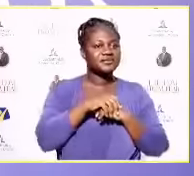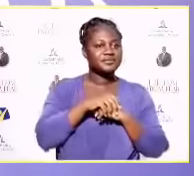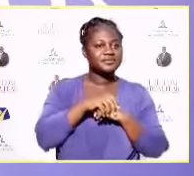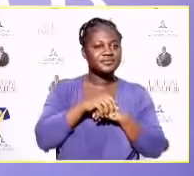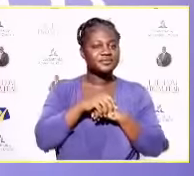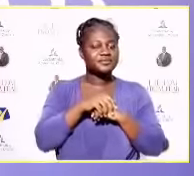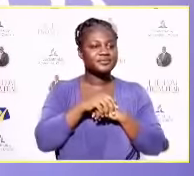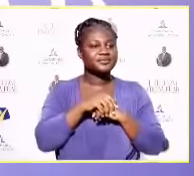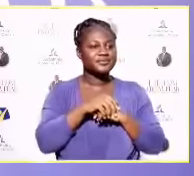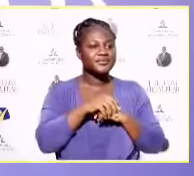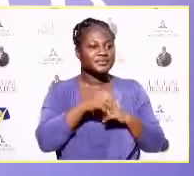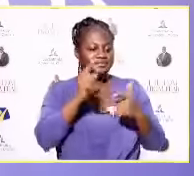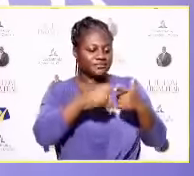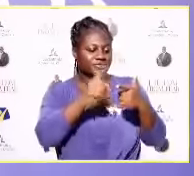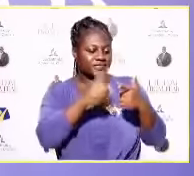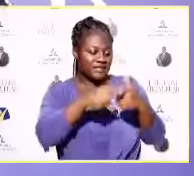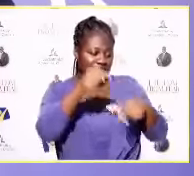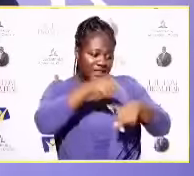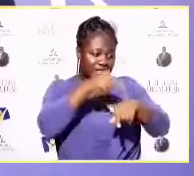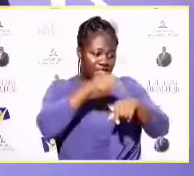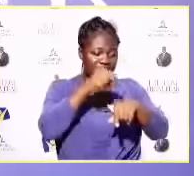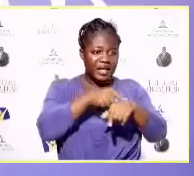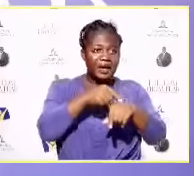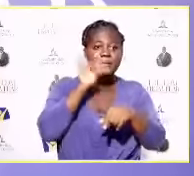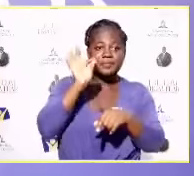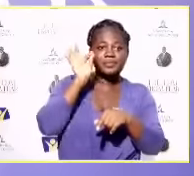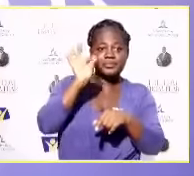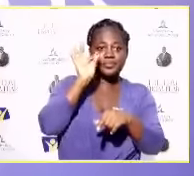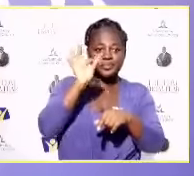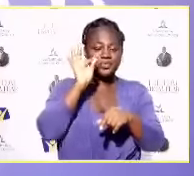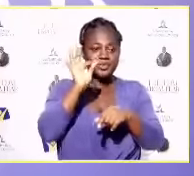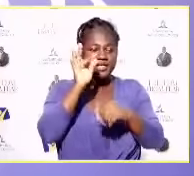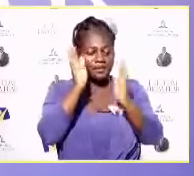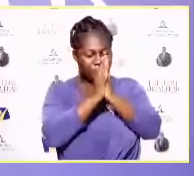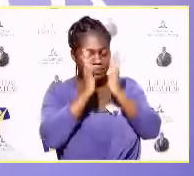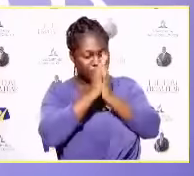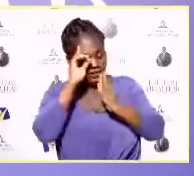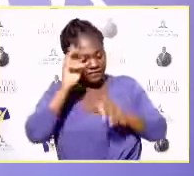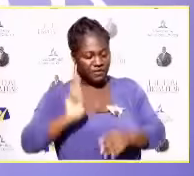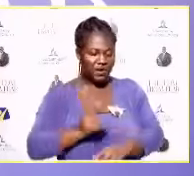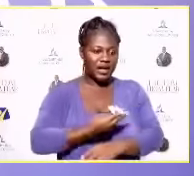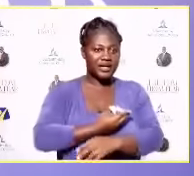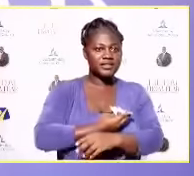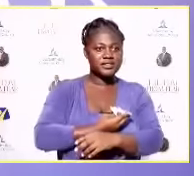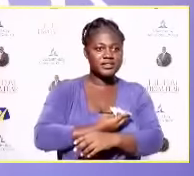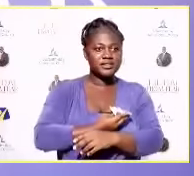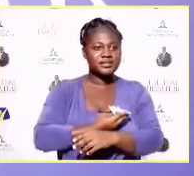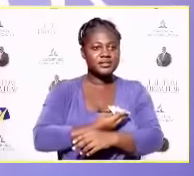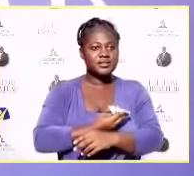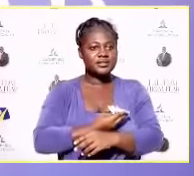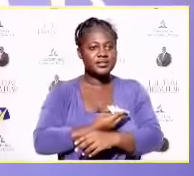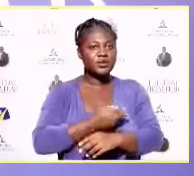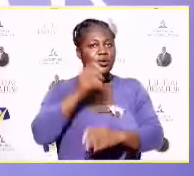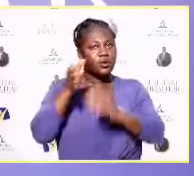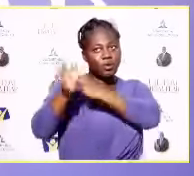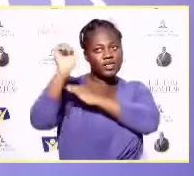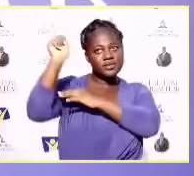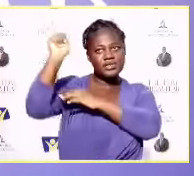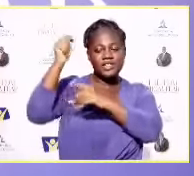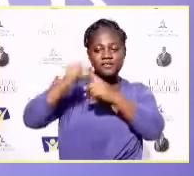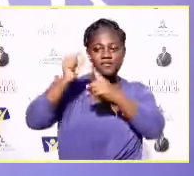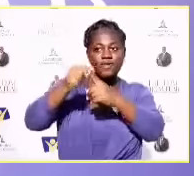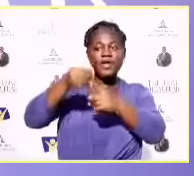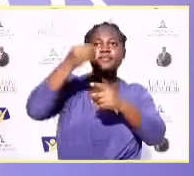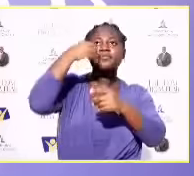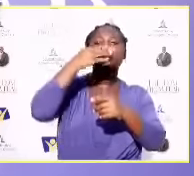two, while we're speaking, pray for us and say, Lord, put your words in their mouths and